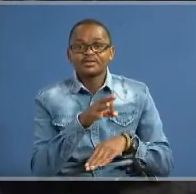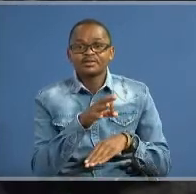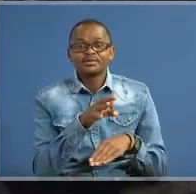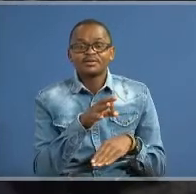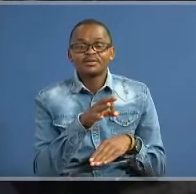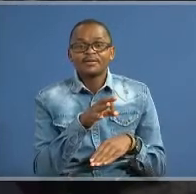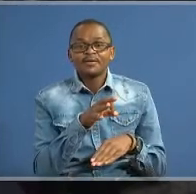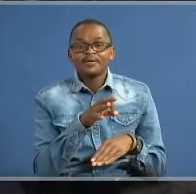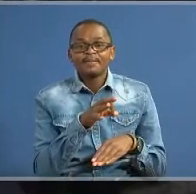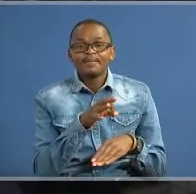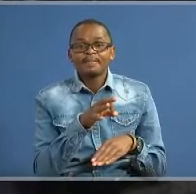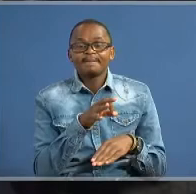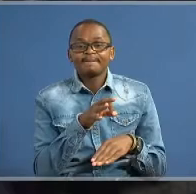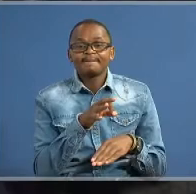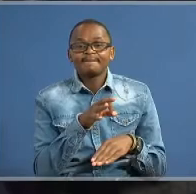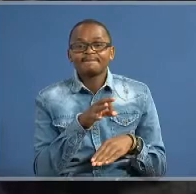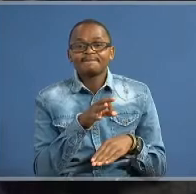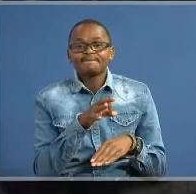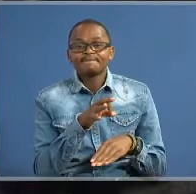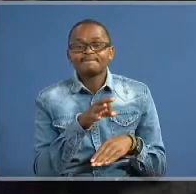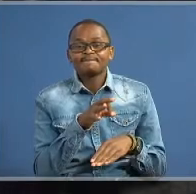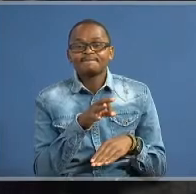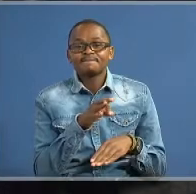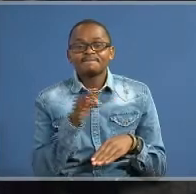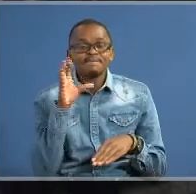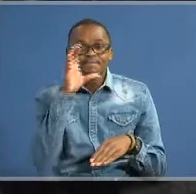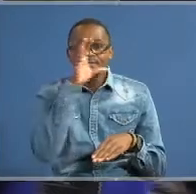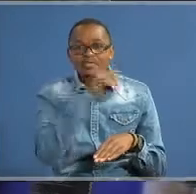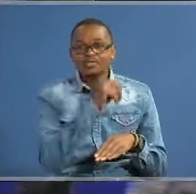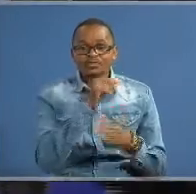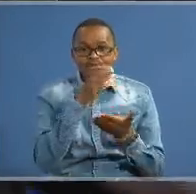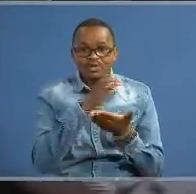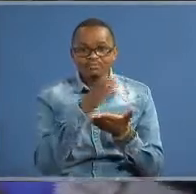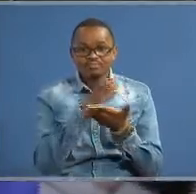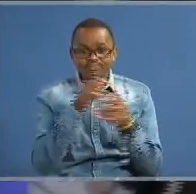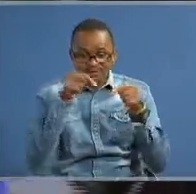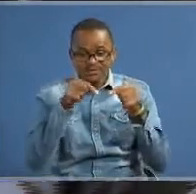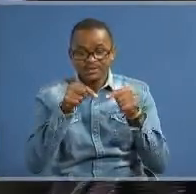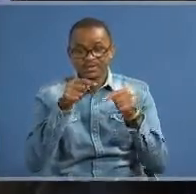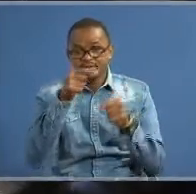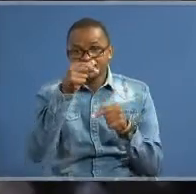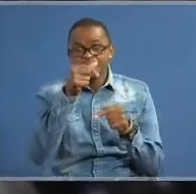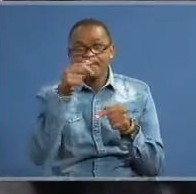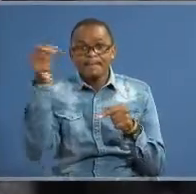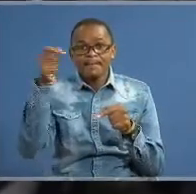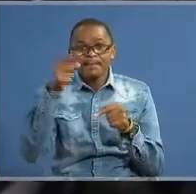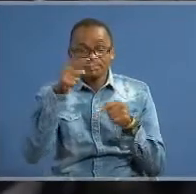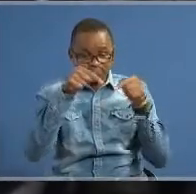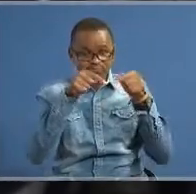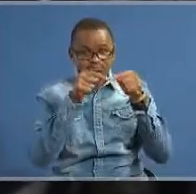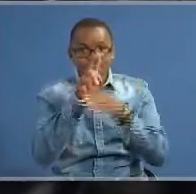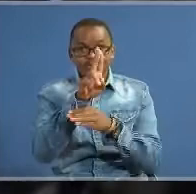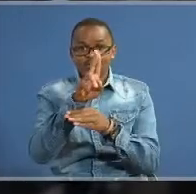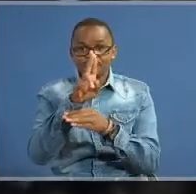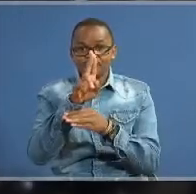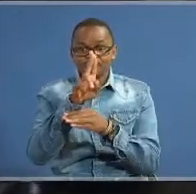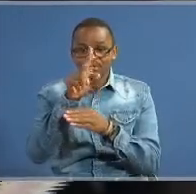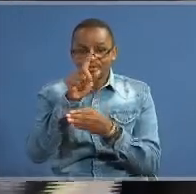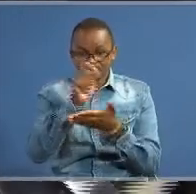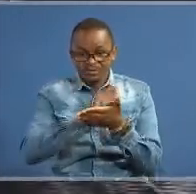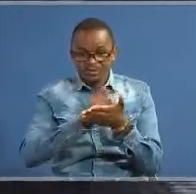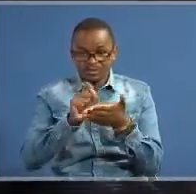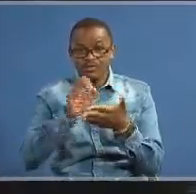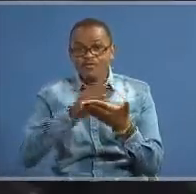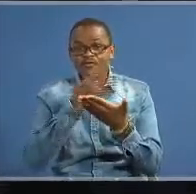yes, and lack of capital. Earlier this month, President Uhuru Kenyatta appended his signature on